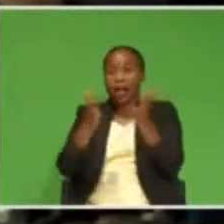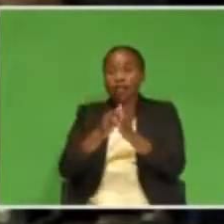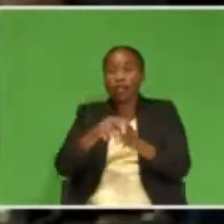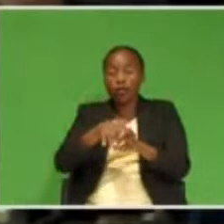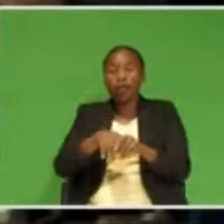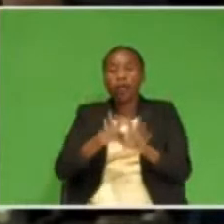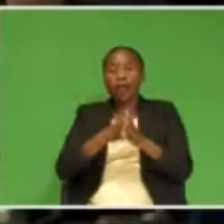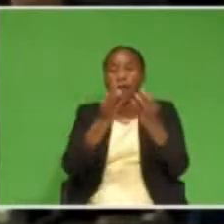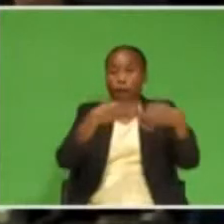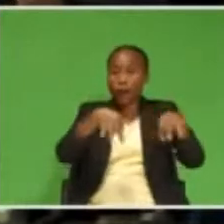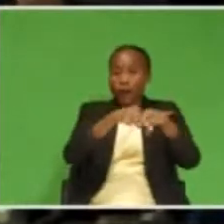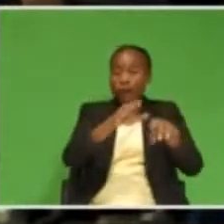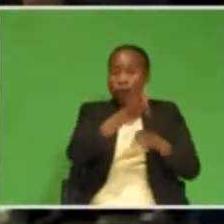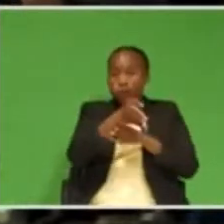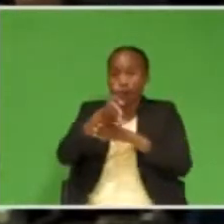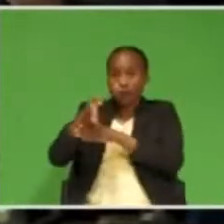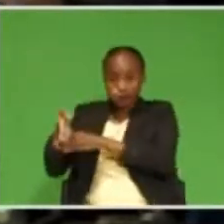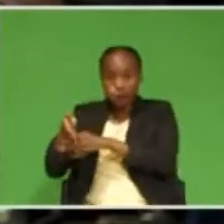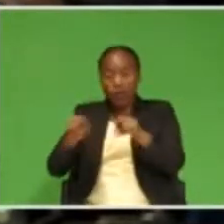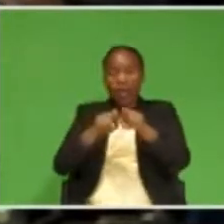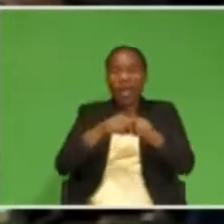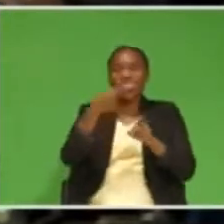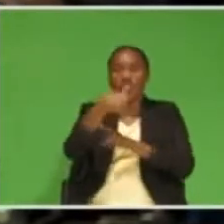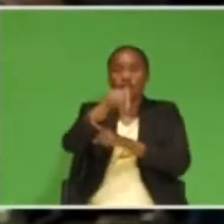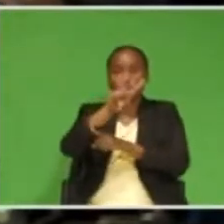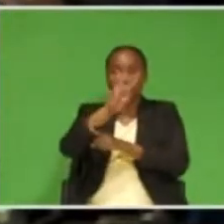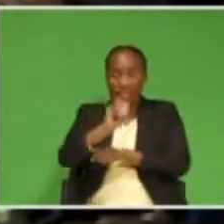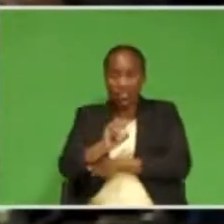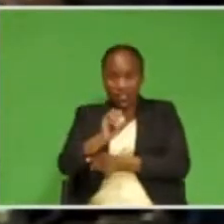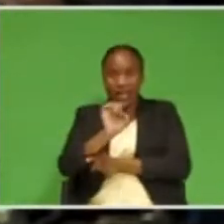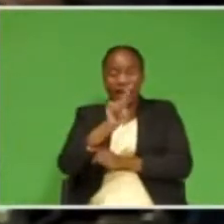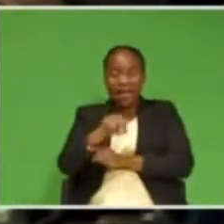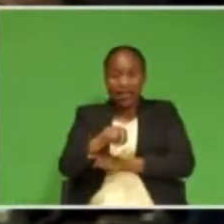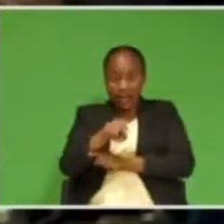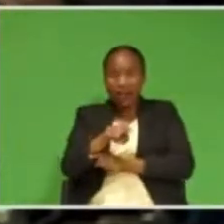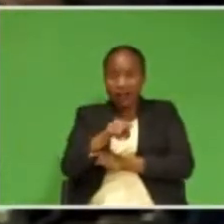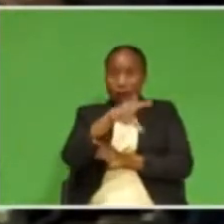the G20, which we will host